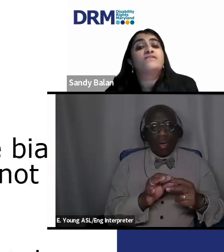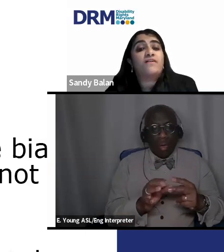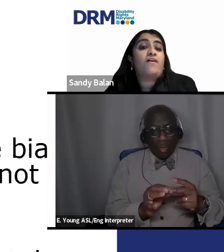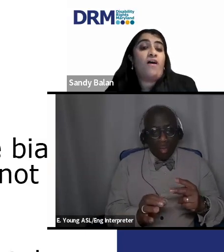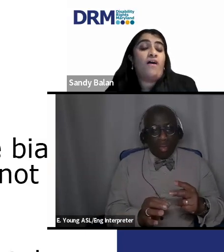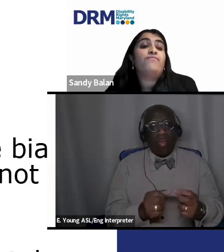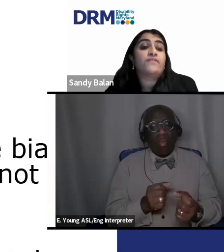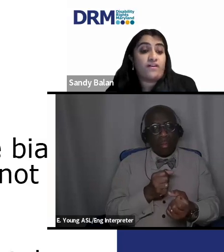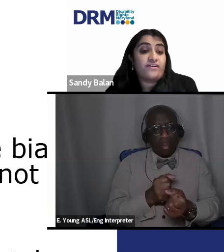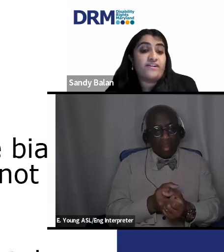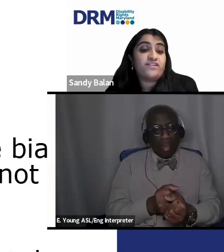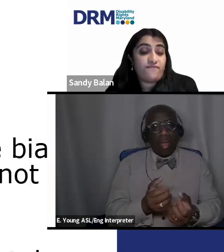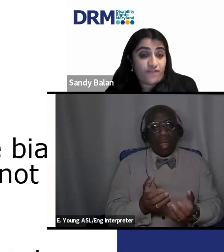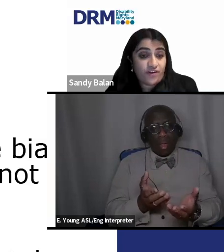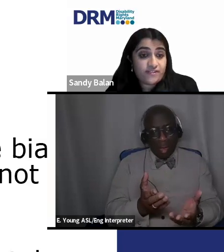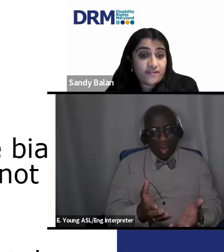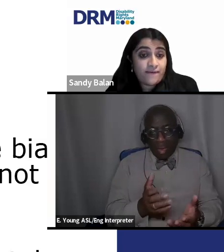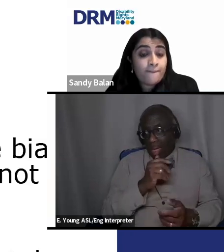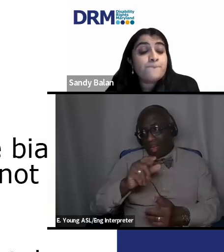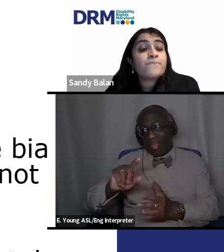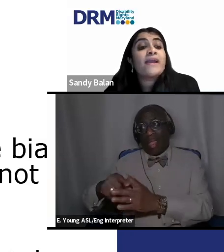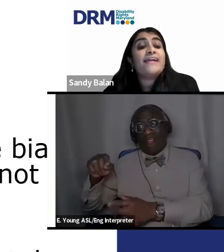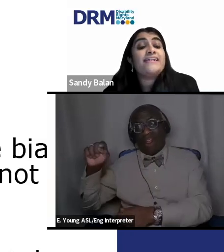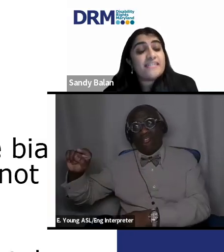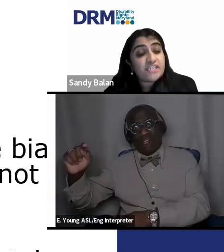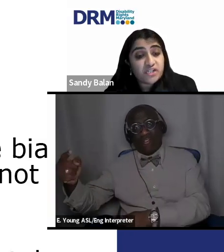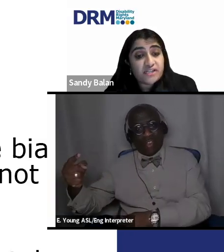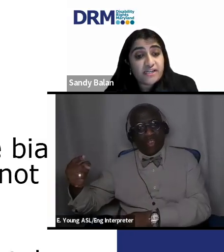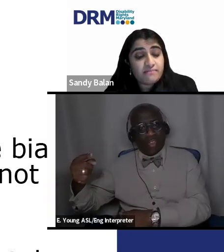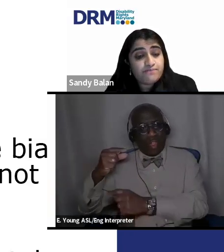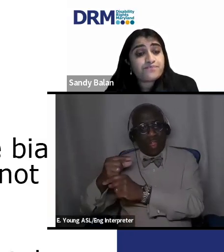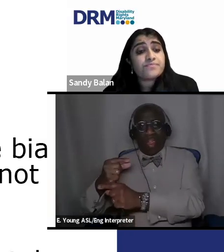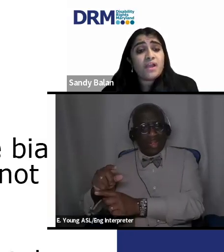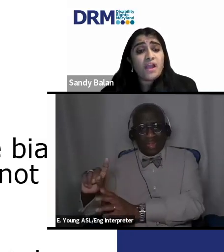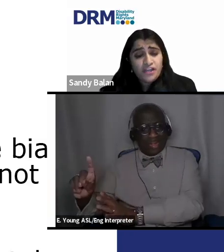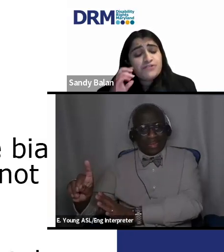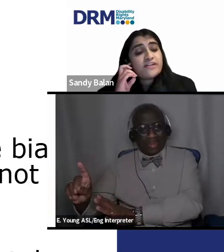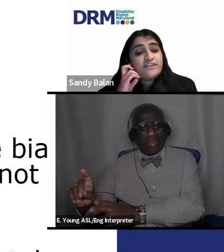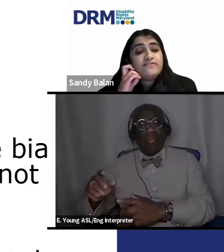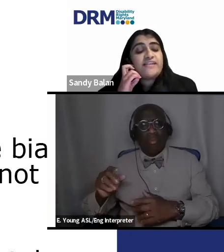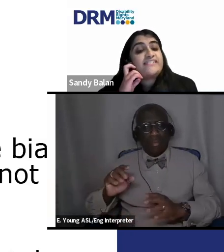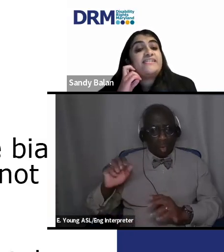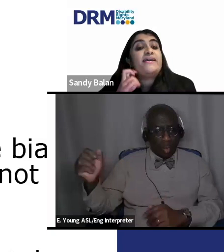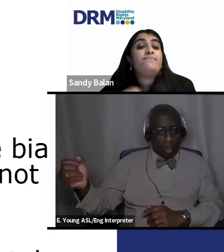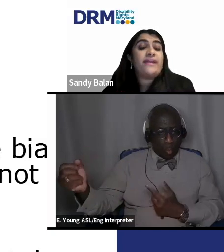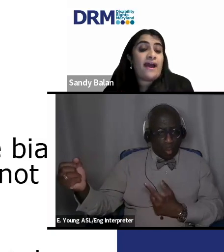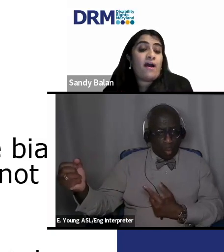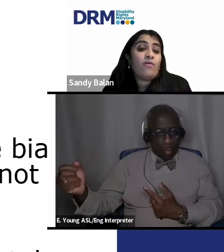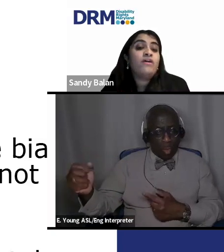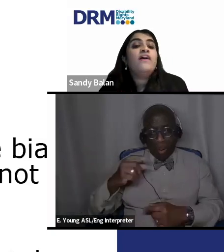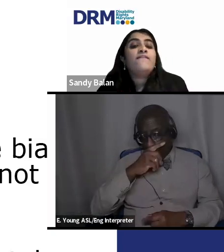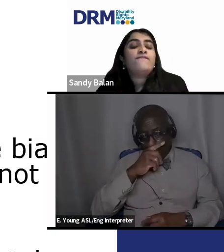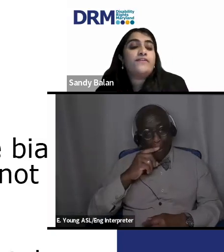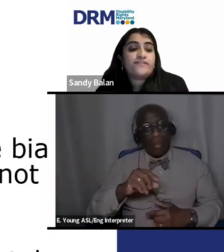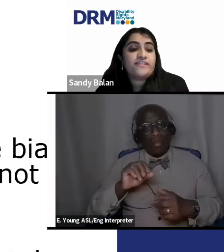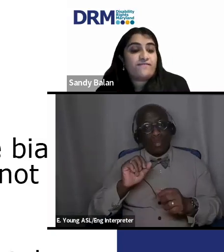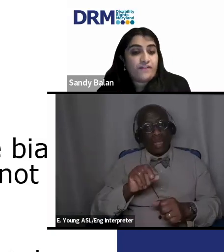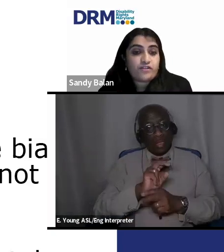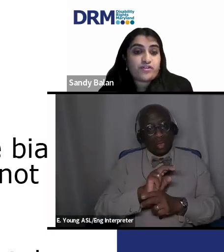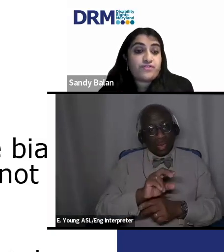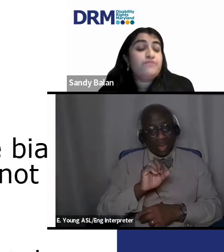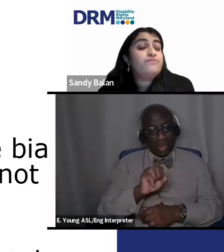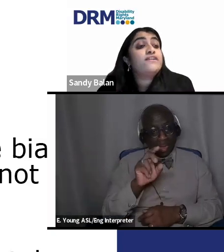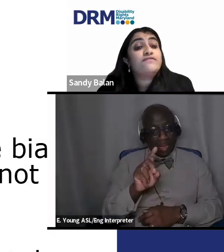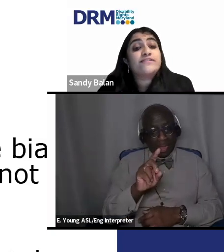you don't start off with guardianship first. And additionally, you can use SDM now for use